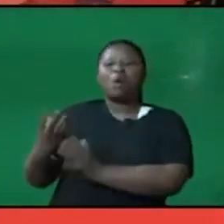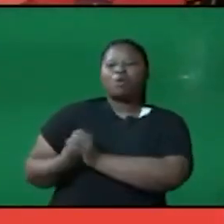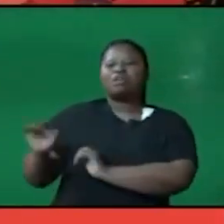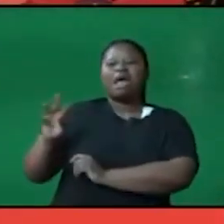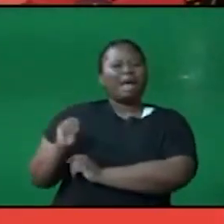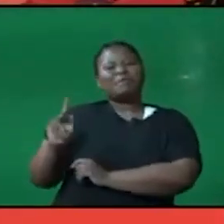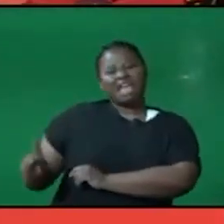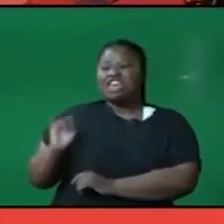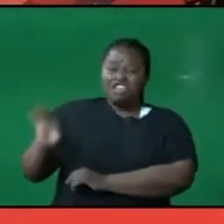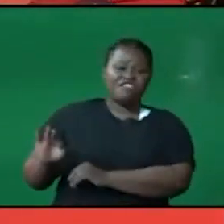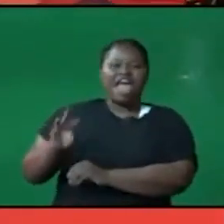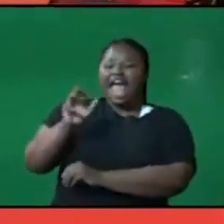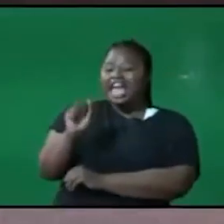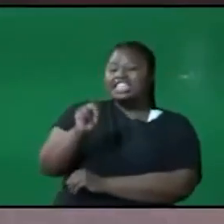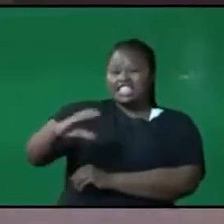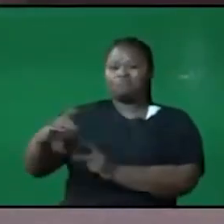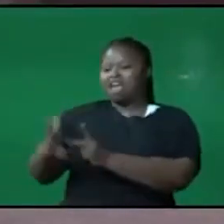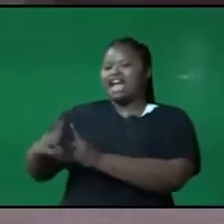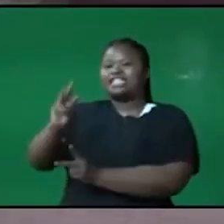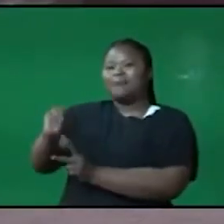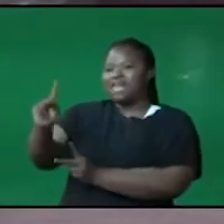or anyway, they were friends together, criminals.